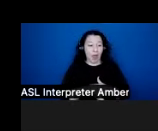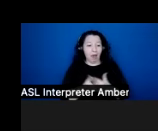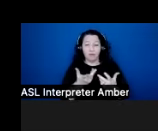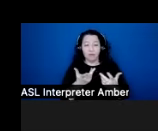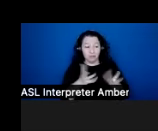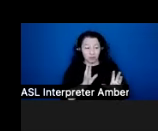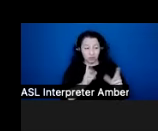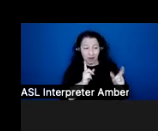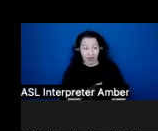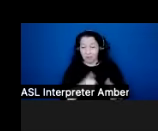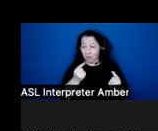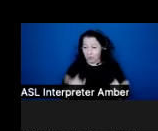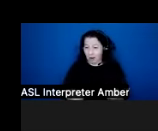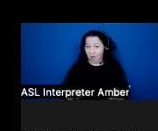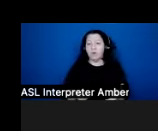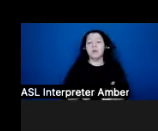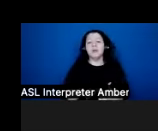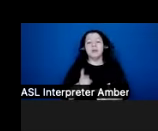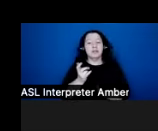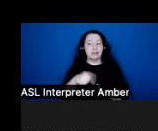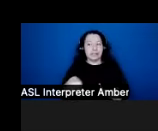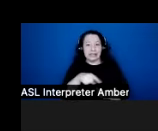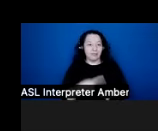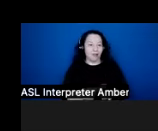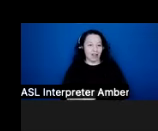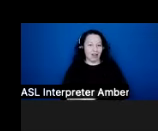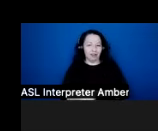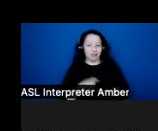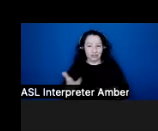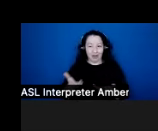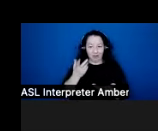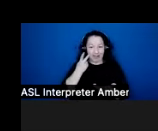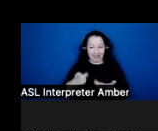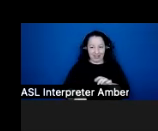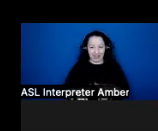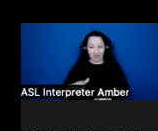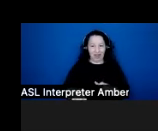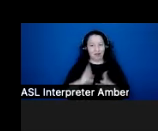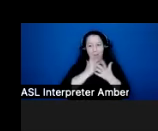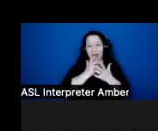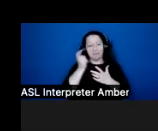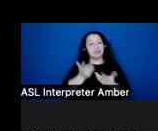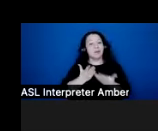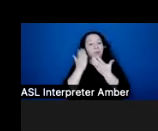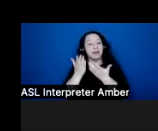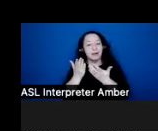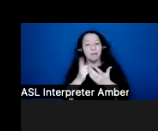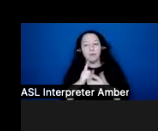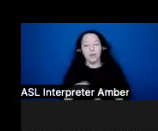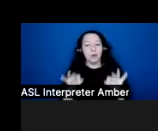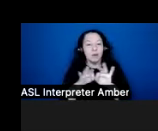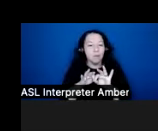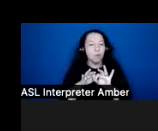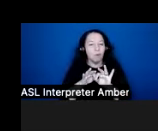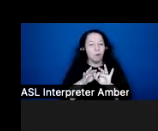like? These conversations that we're having are amazing on the chat, because they're really bringing up these sort of crucial intersections that we see taking